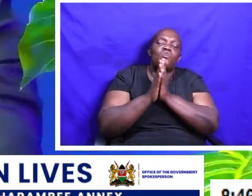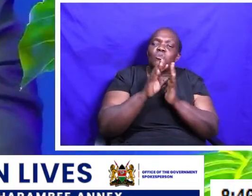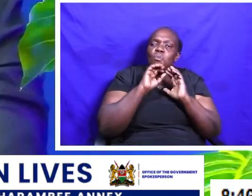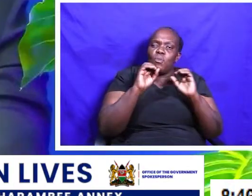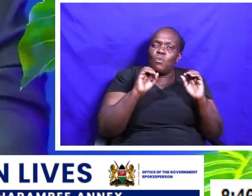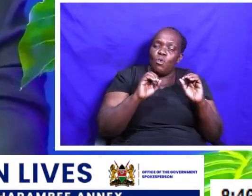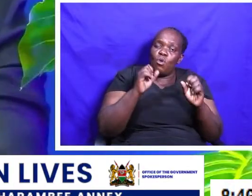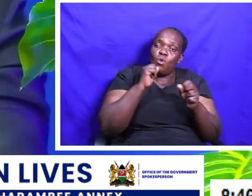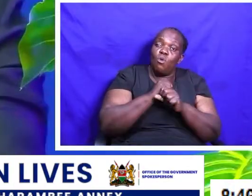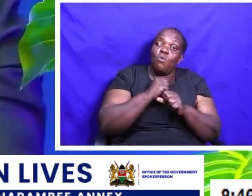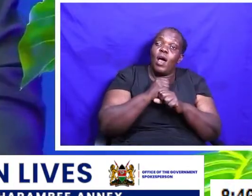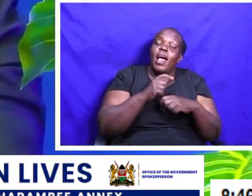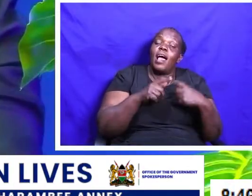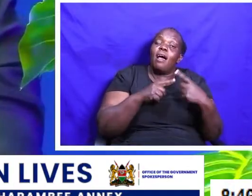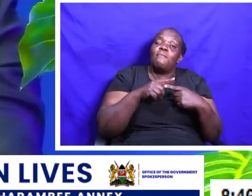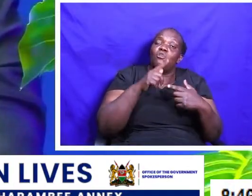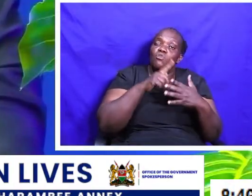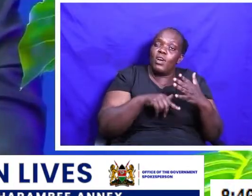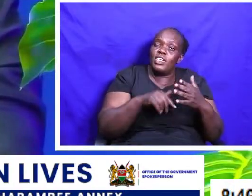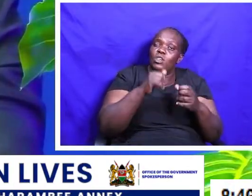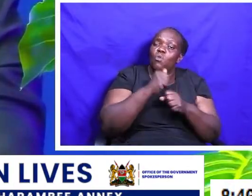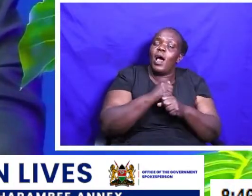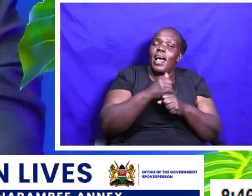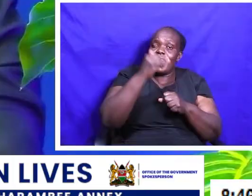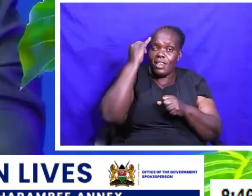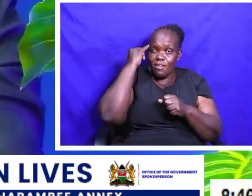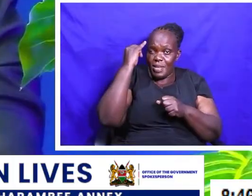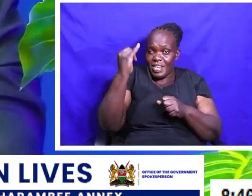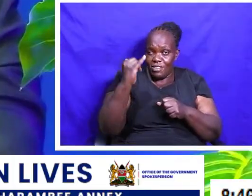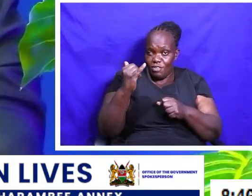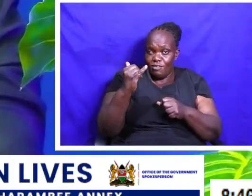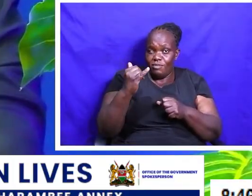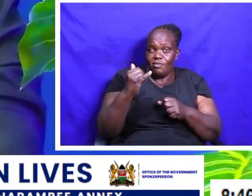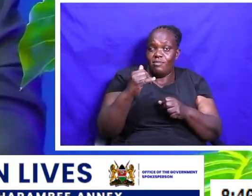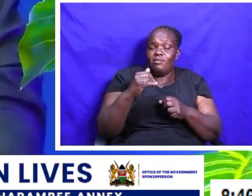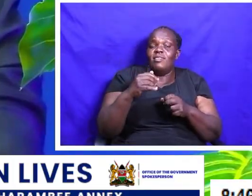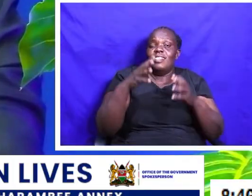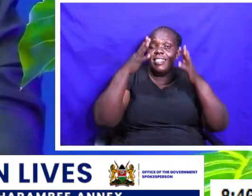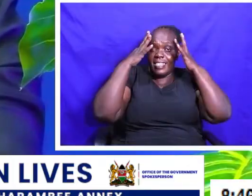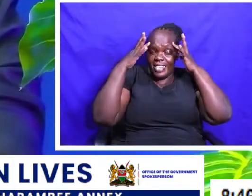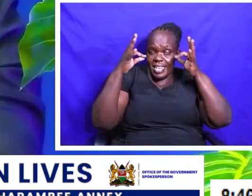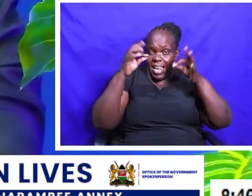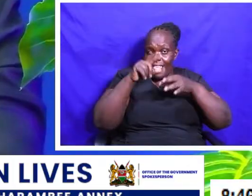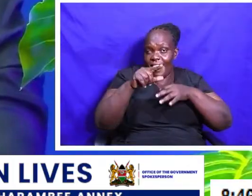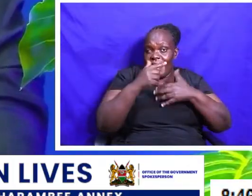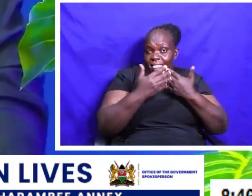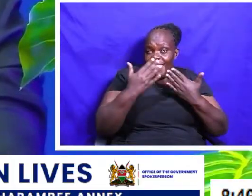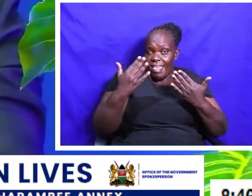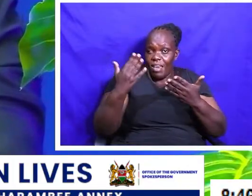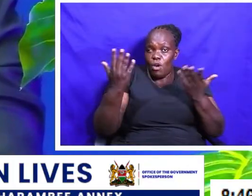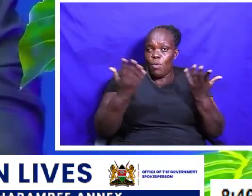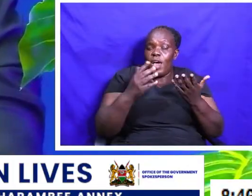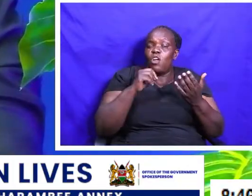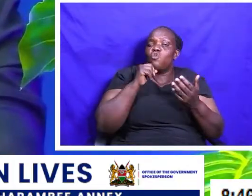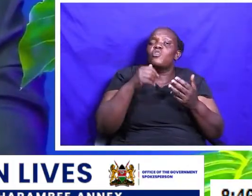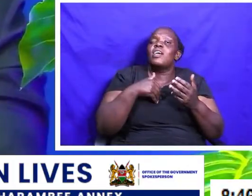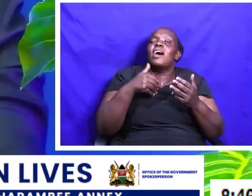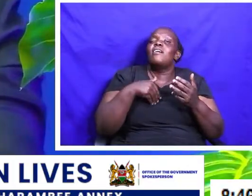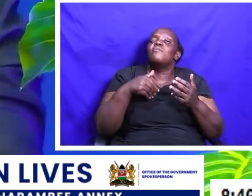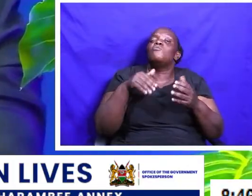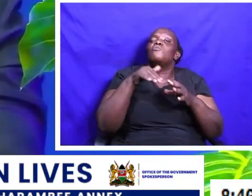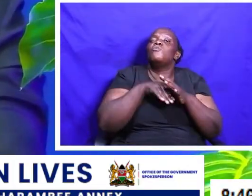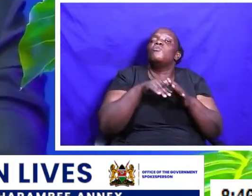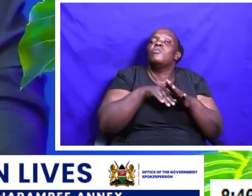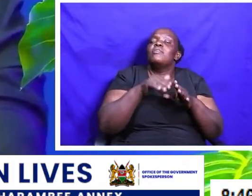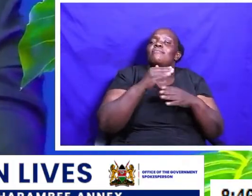Okay. So we worked on the innovation. We decided that this thing where you do not have